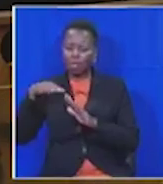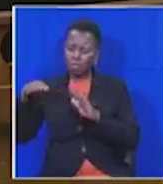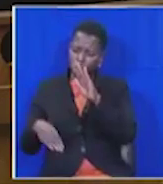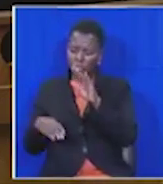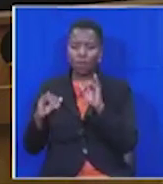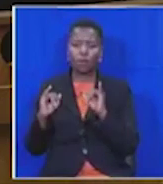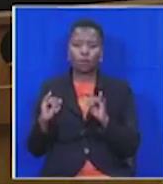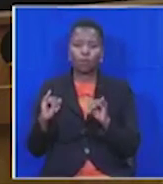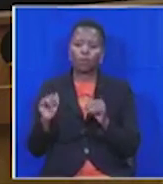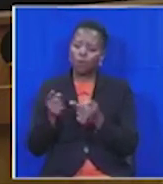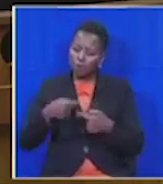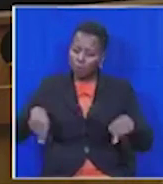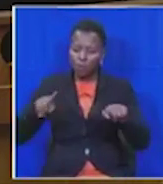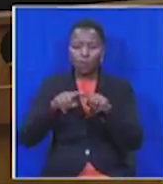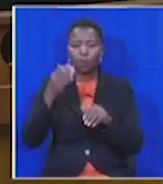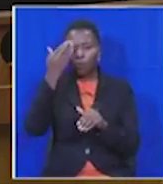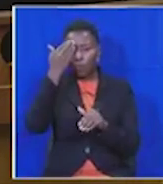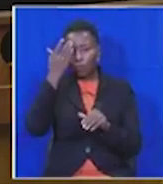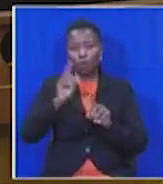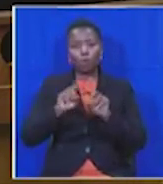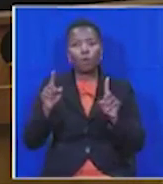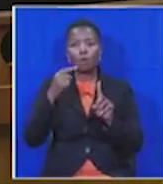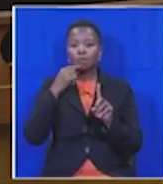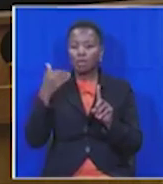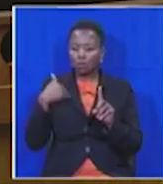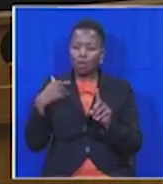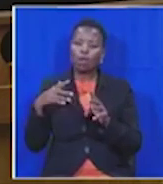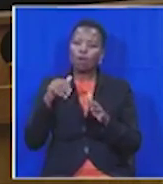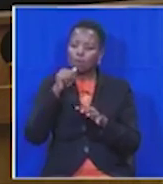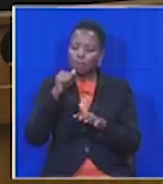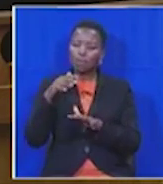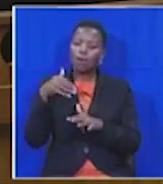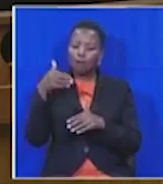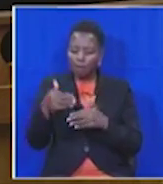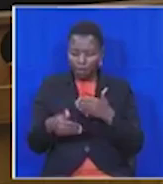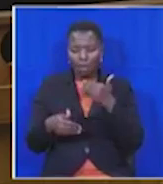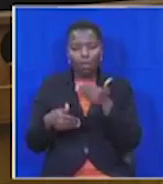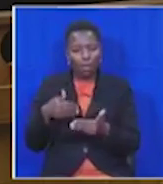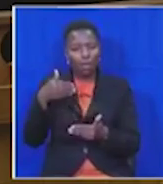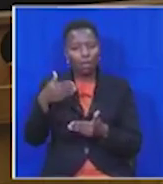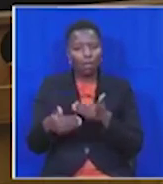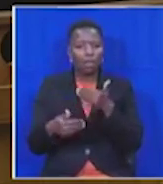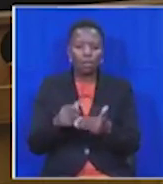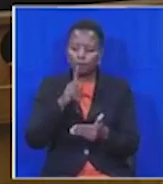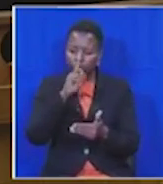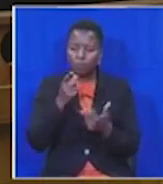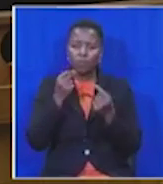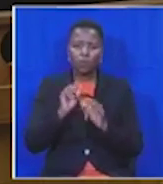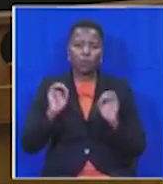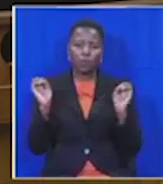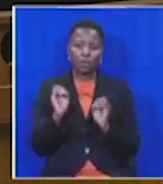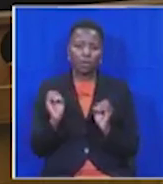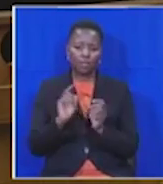has seen this coming, like watching a train wreck in slow motion, and yet the ANC has done precious little to change